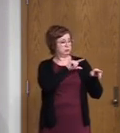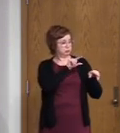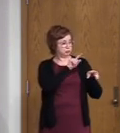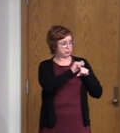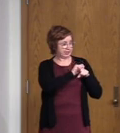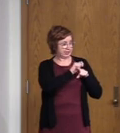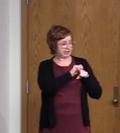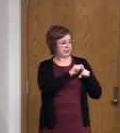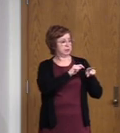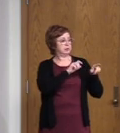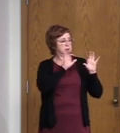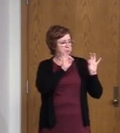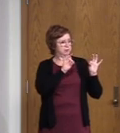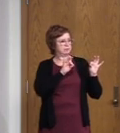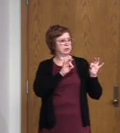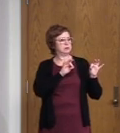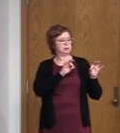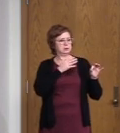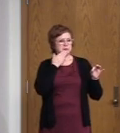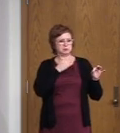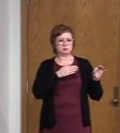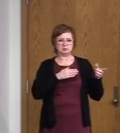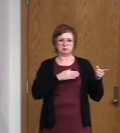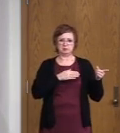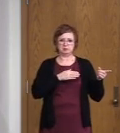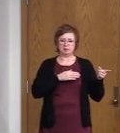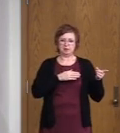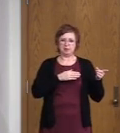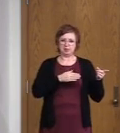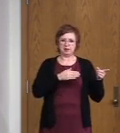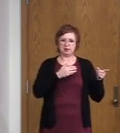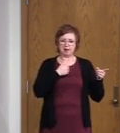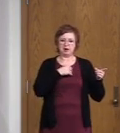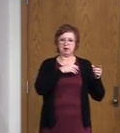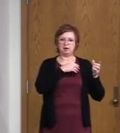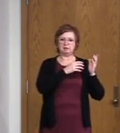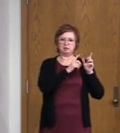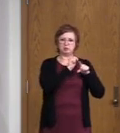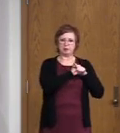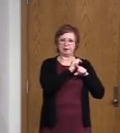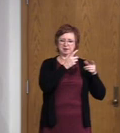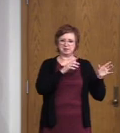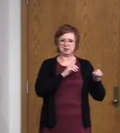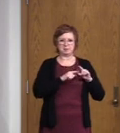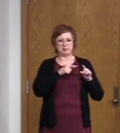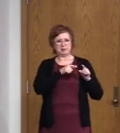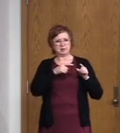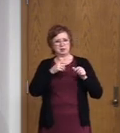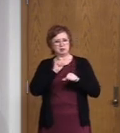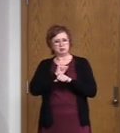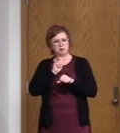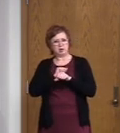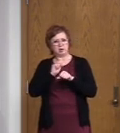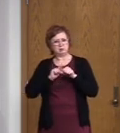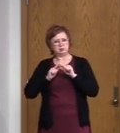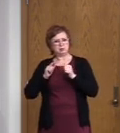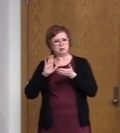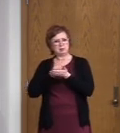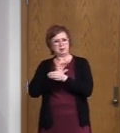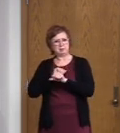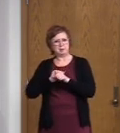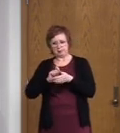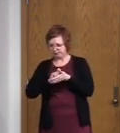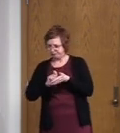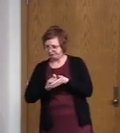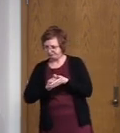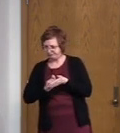not directing traffic. They're not managing the line. They're not managing the administrative responsibilities associated with it. So one of the things in the